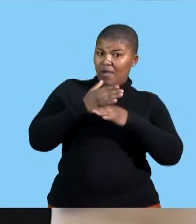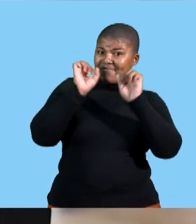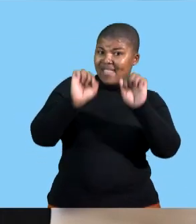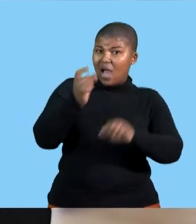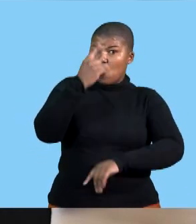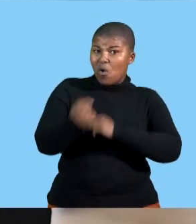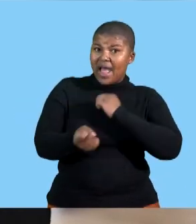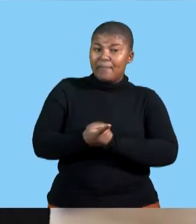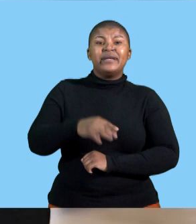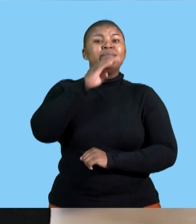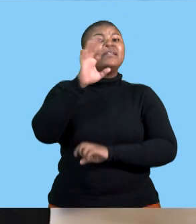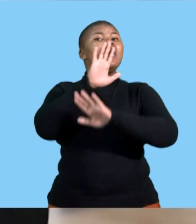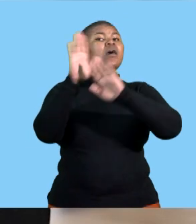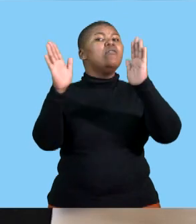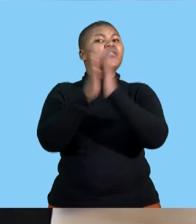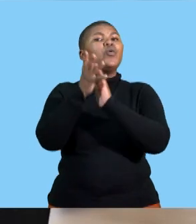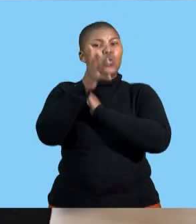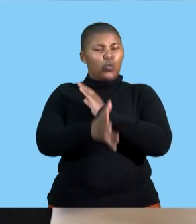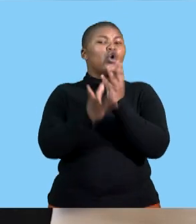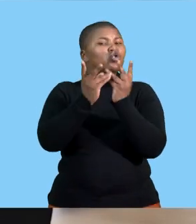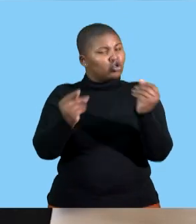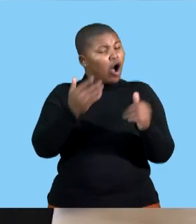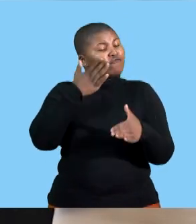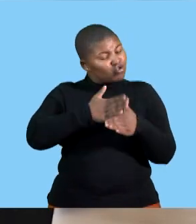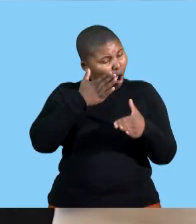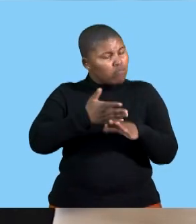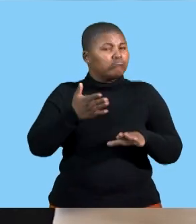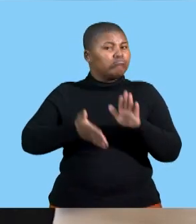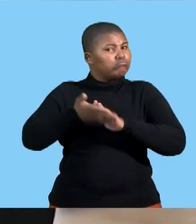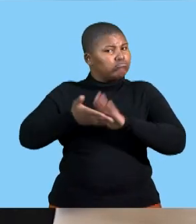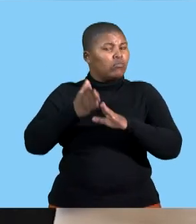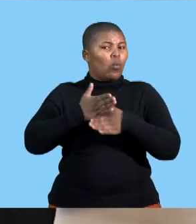happen? It simply means that they are going to be productive.